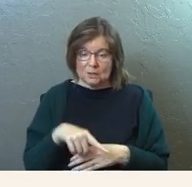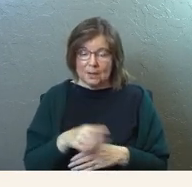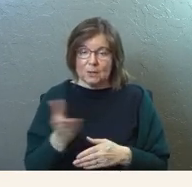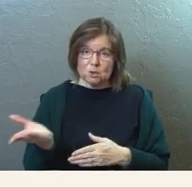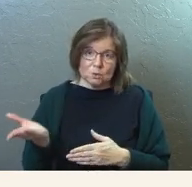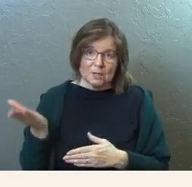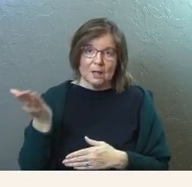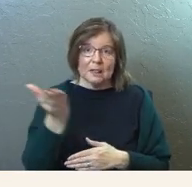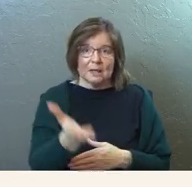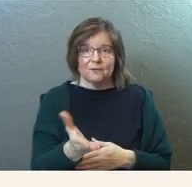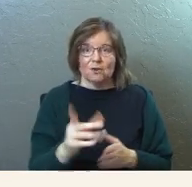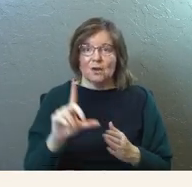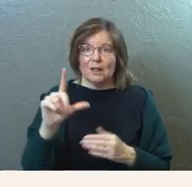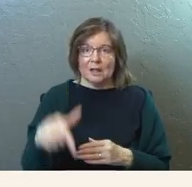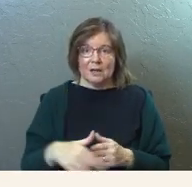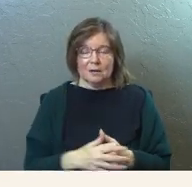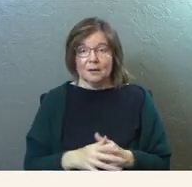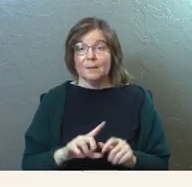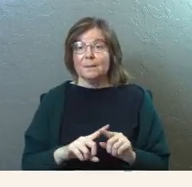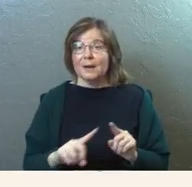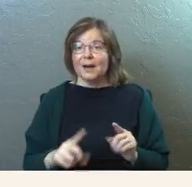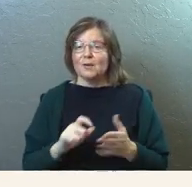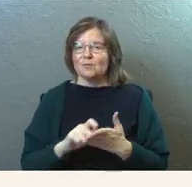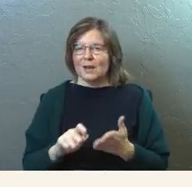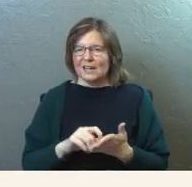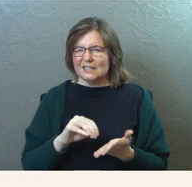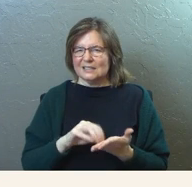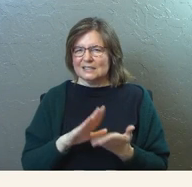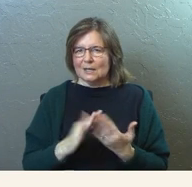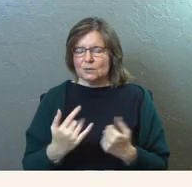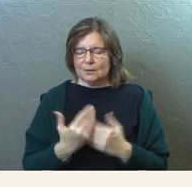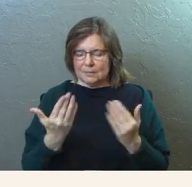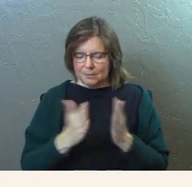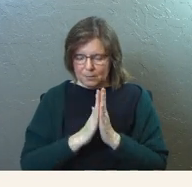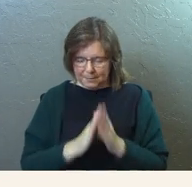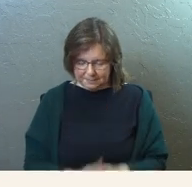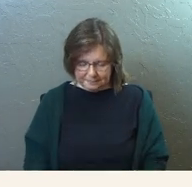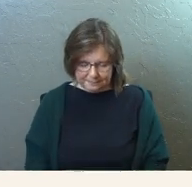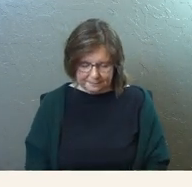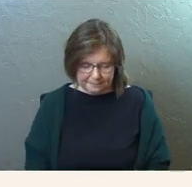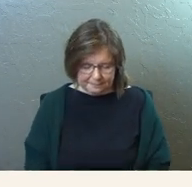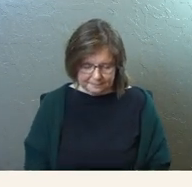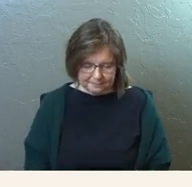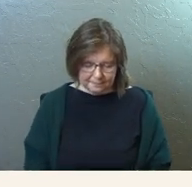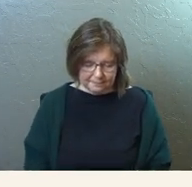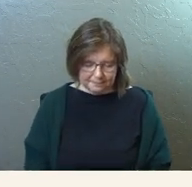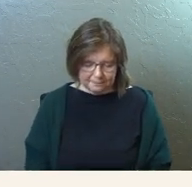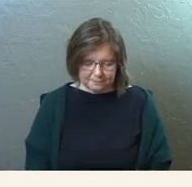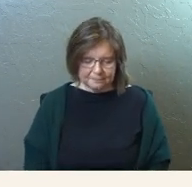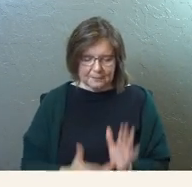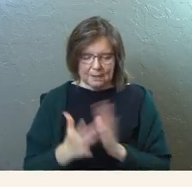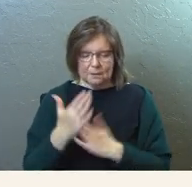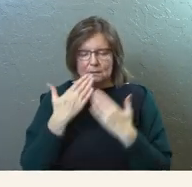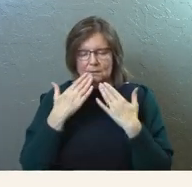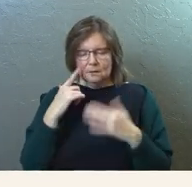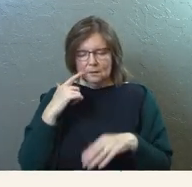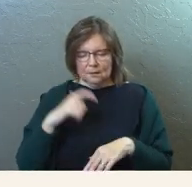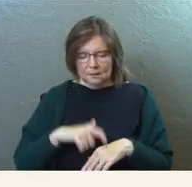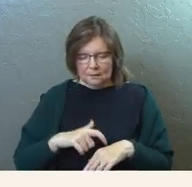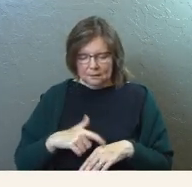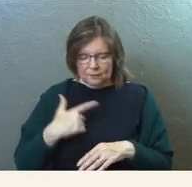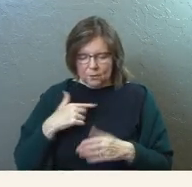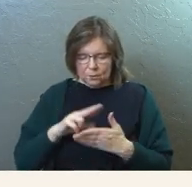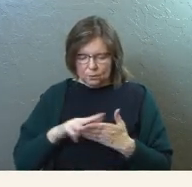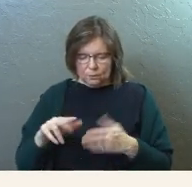them and you deliver to them later, but write it down today. Let me pray. Jesus, we thank you, God, for this time, for